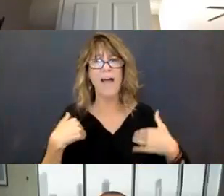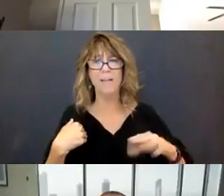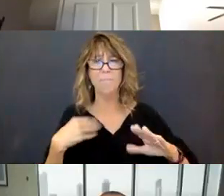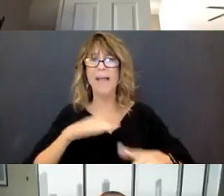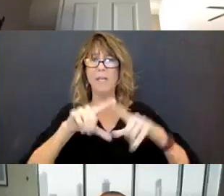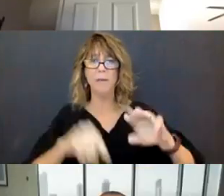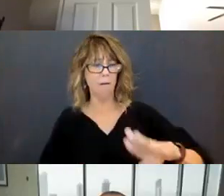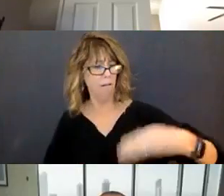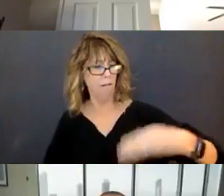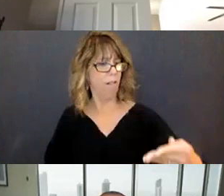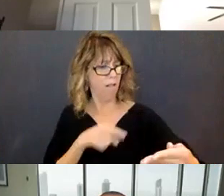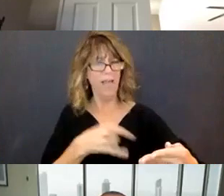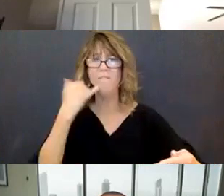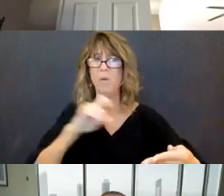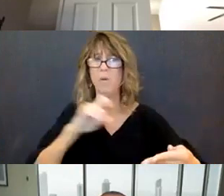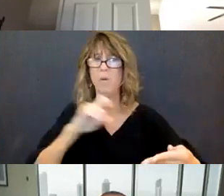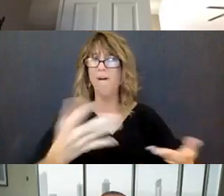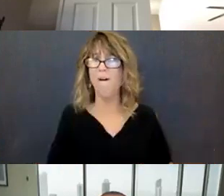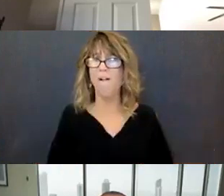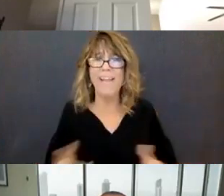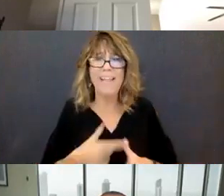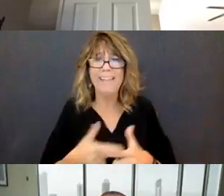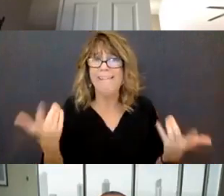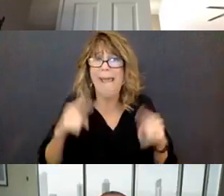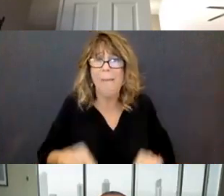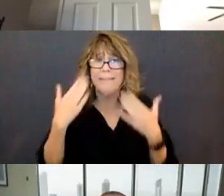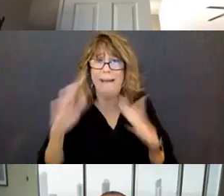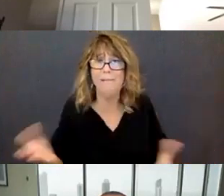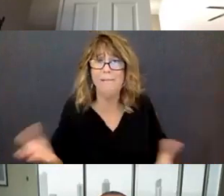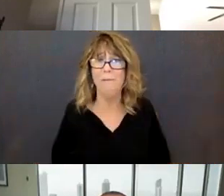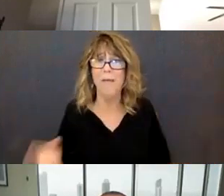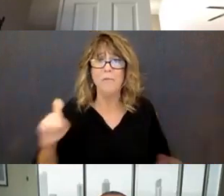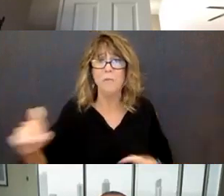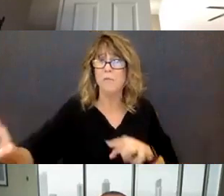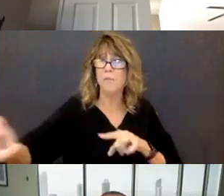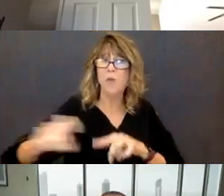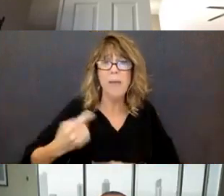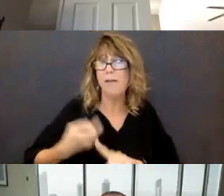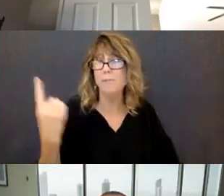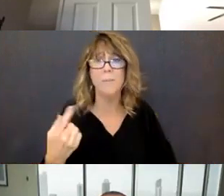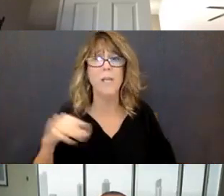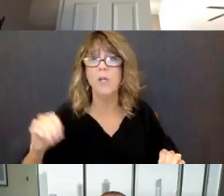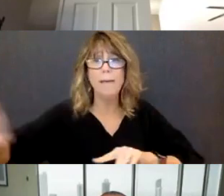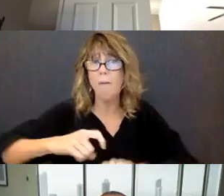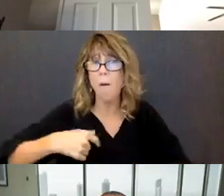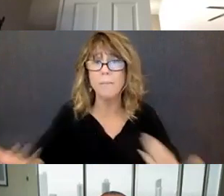I don't know what happens. I don't get the care that I need. I'm supposed to get a call back from somebody. I don't get a phone call.